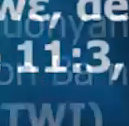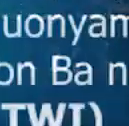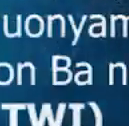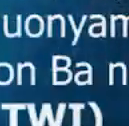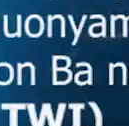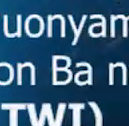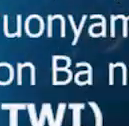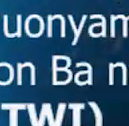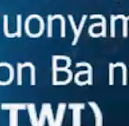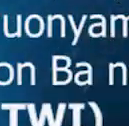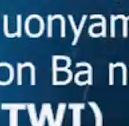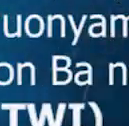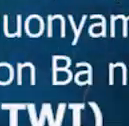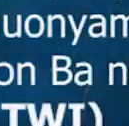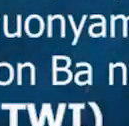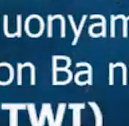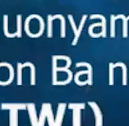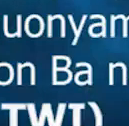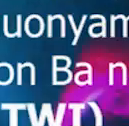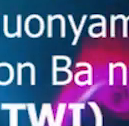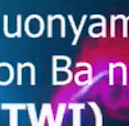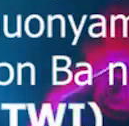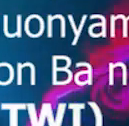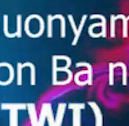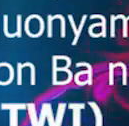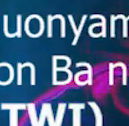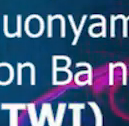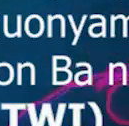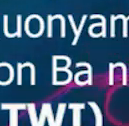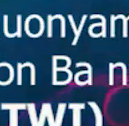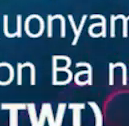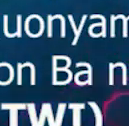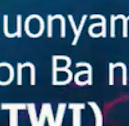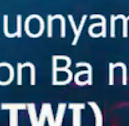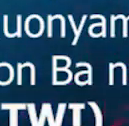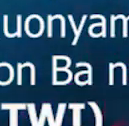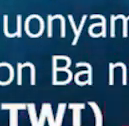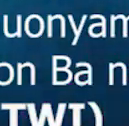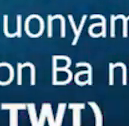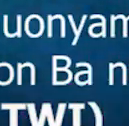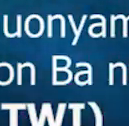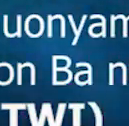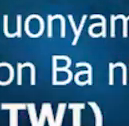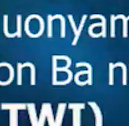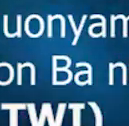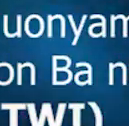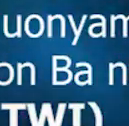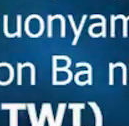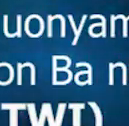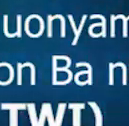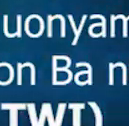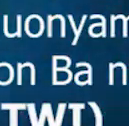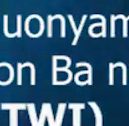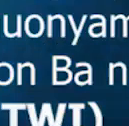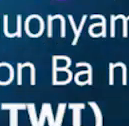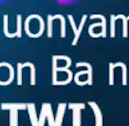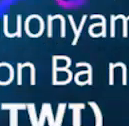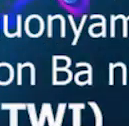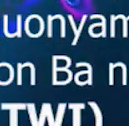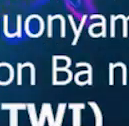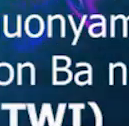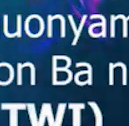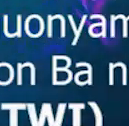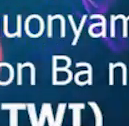said, "This sickness is not unto death, but for the glory of God, that the Son